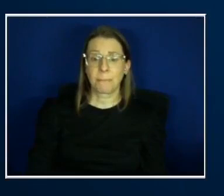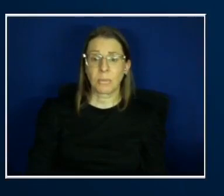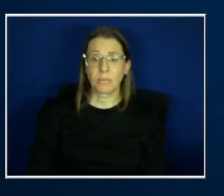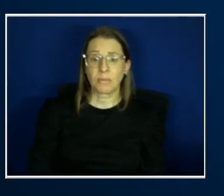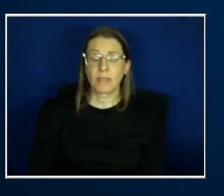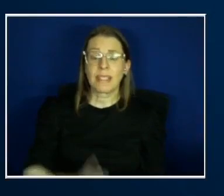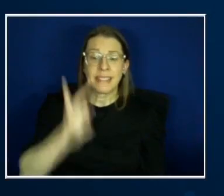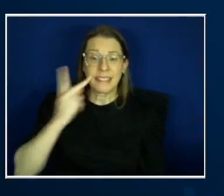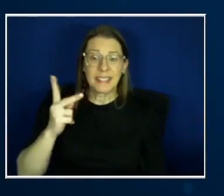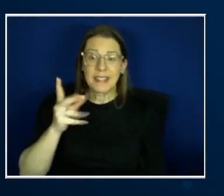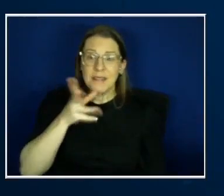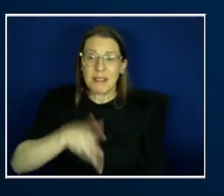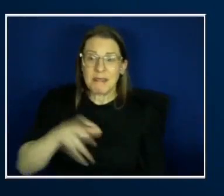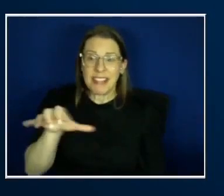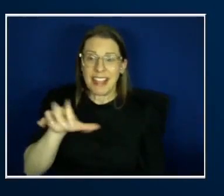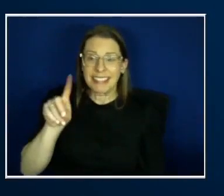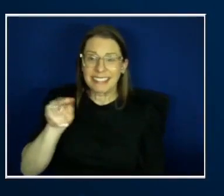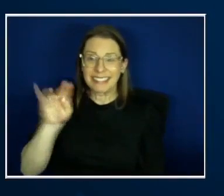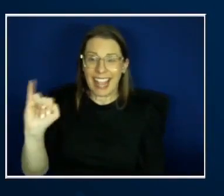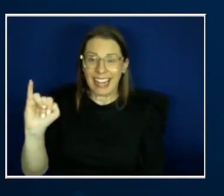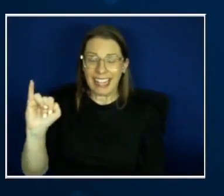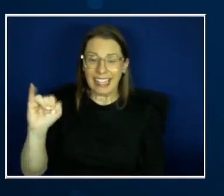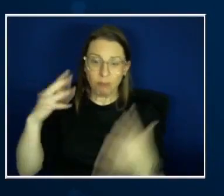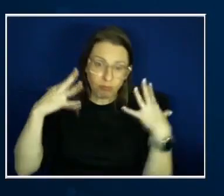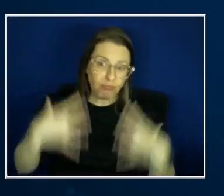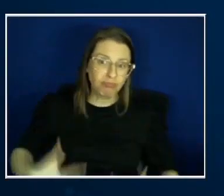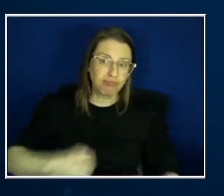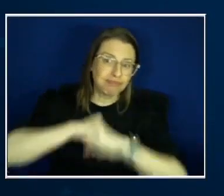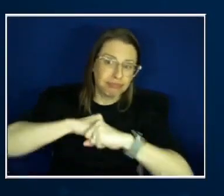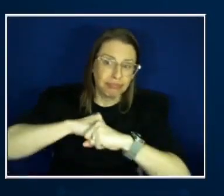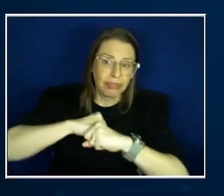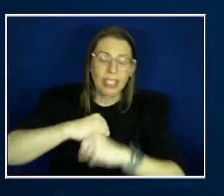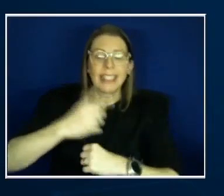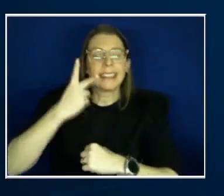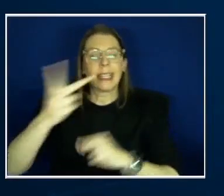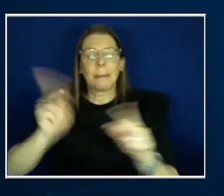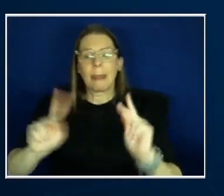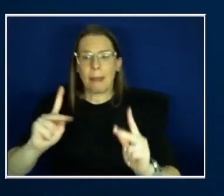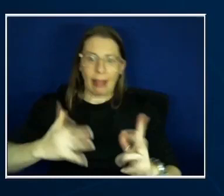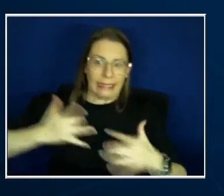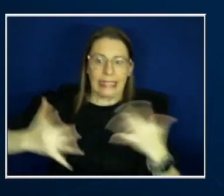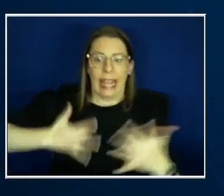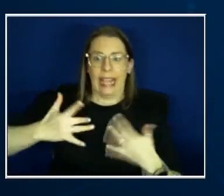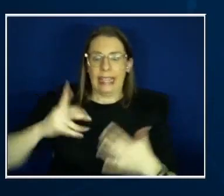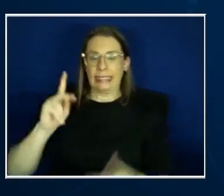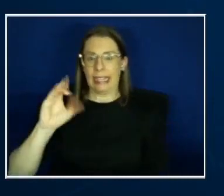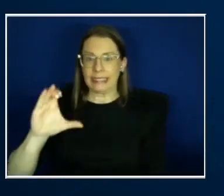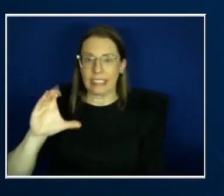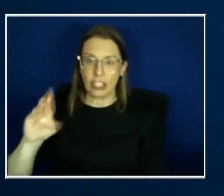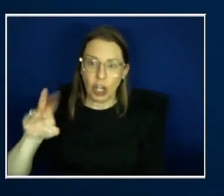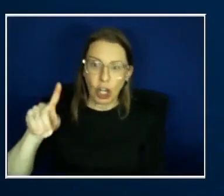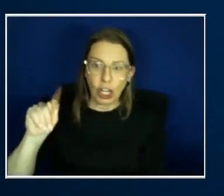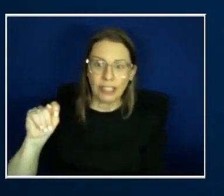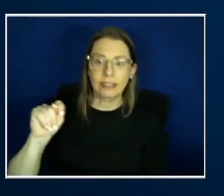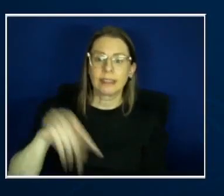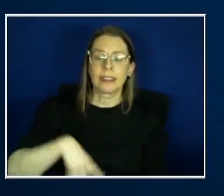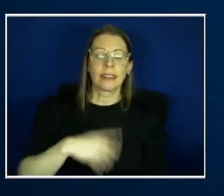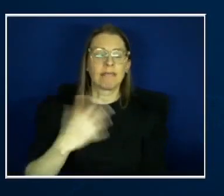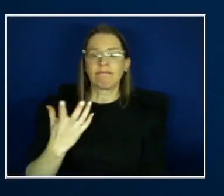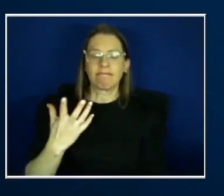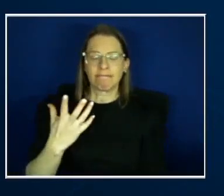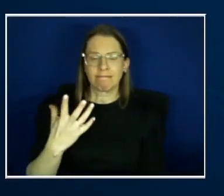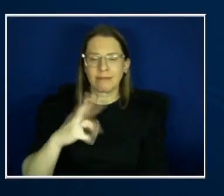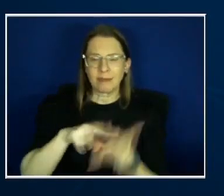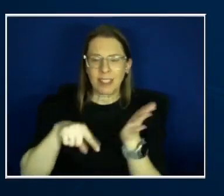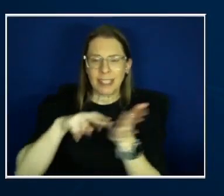Danny Welniak in full pads and you see these people excited about Casey Current, what does that tell you about where we're